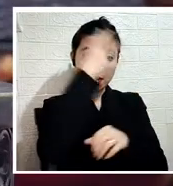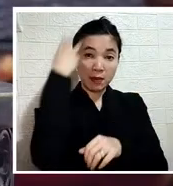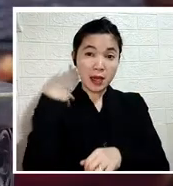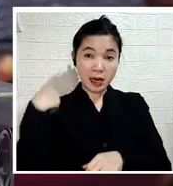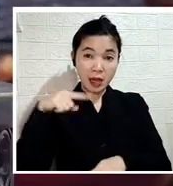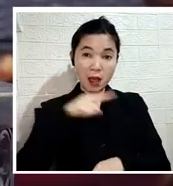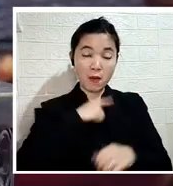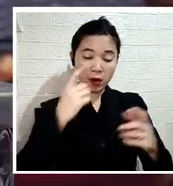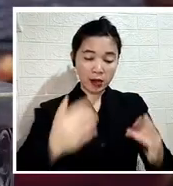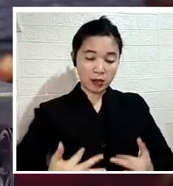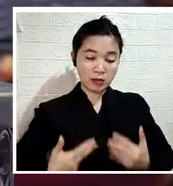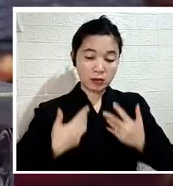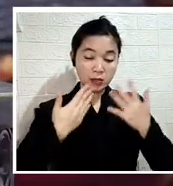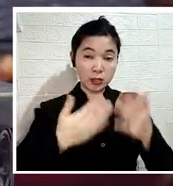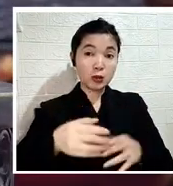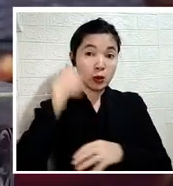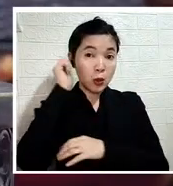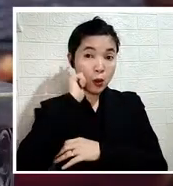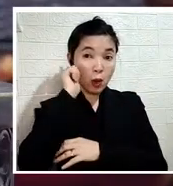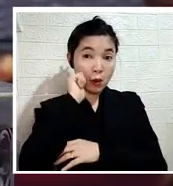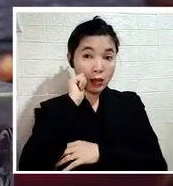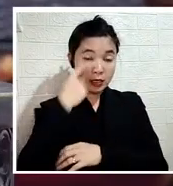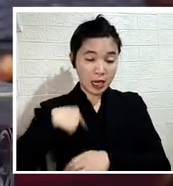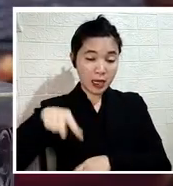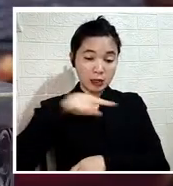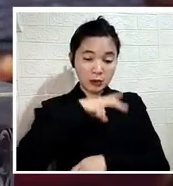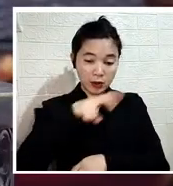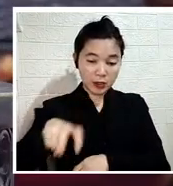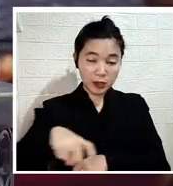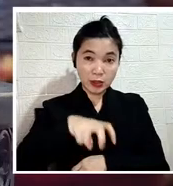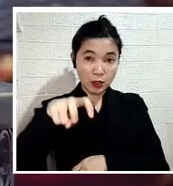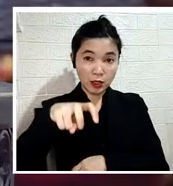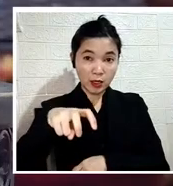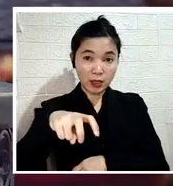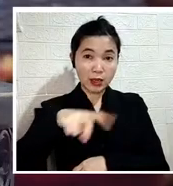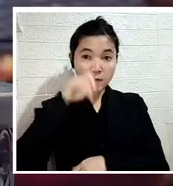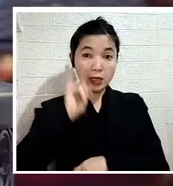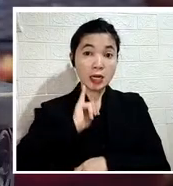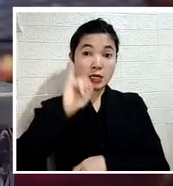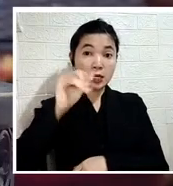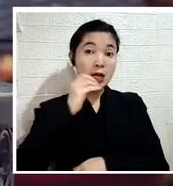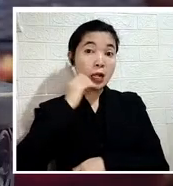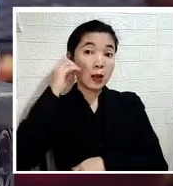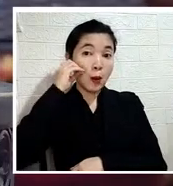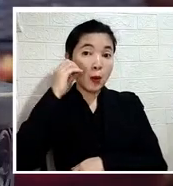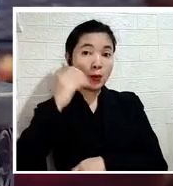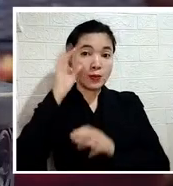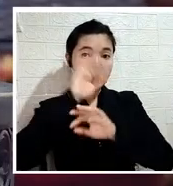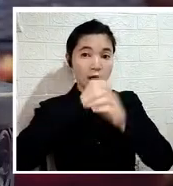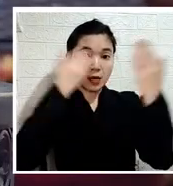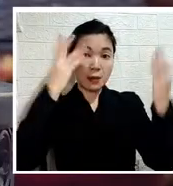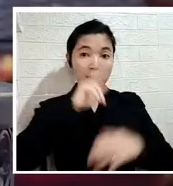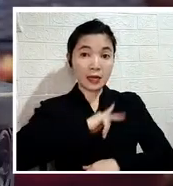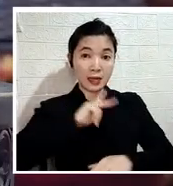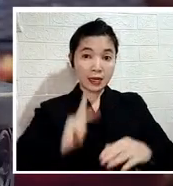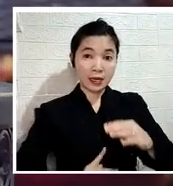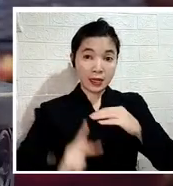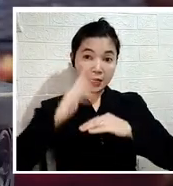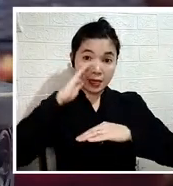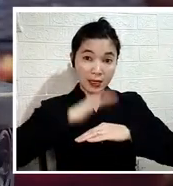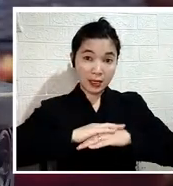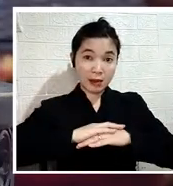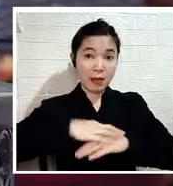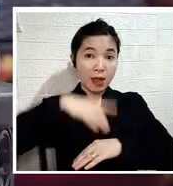as we journey towards our eternal goal, the heavenly kingdom. Ang Dios